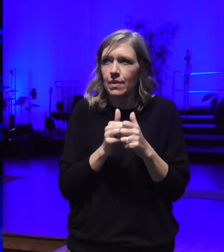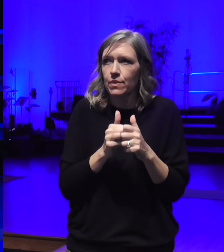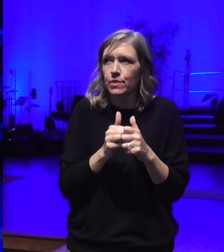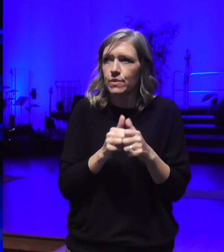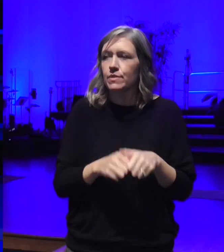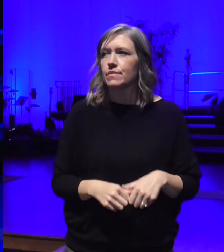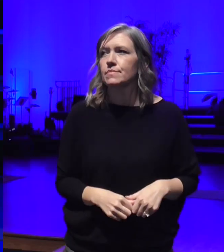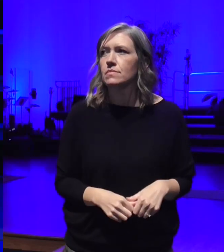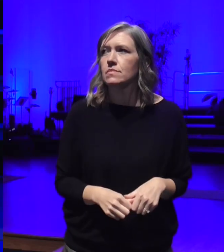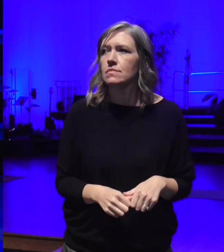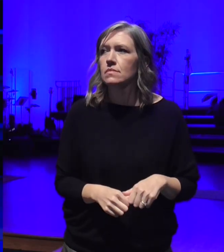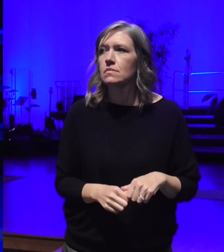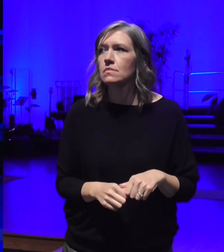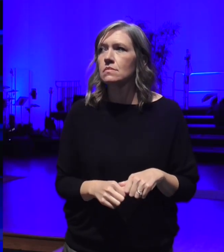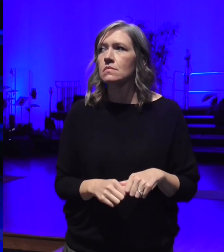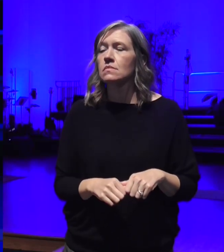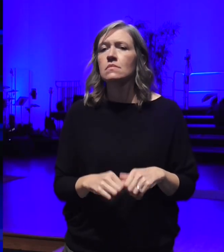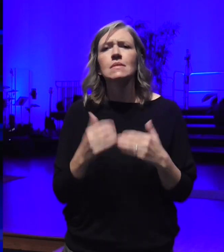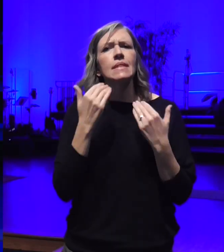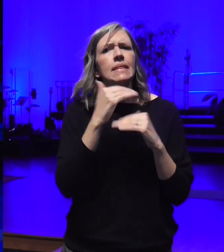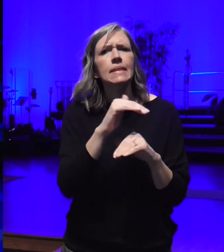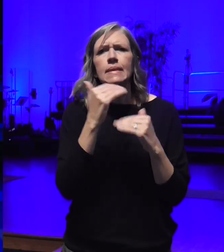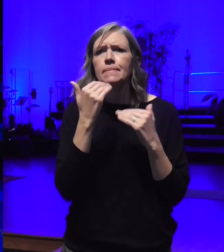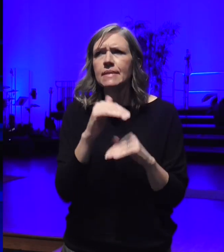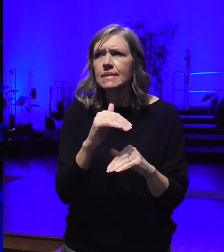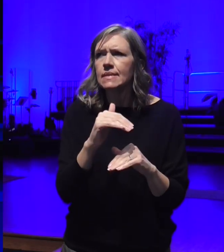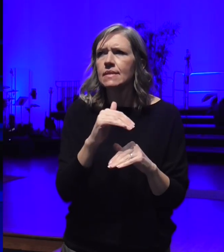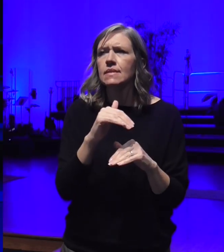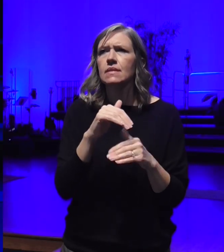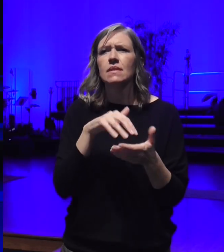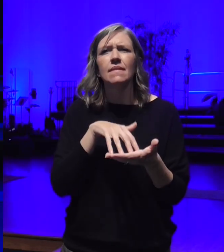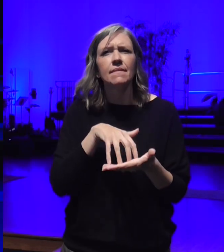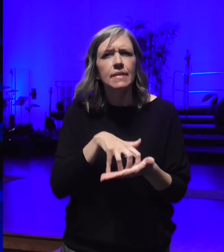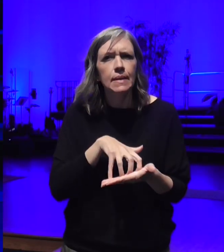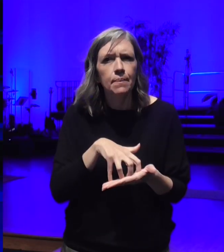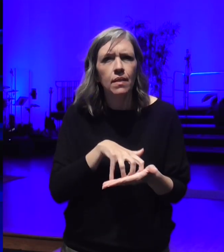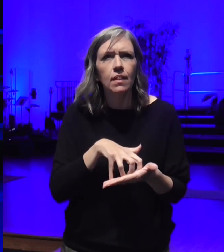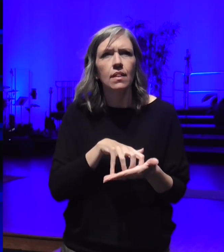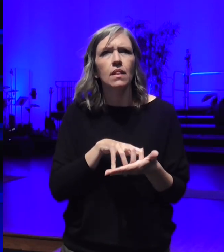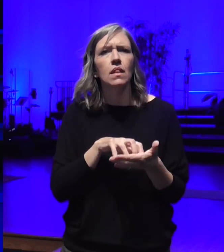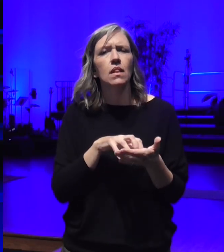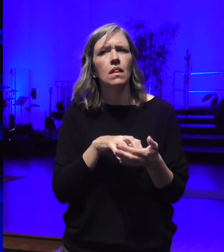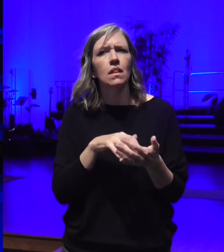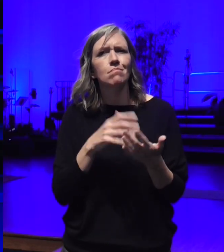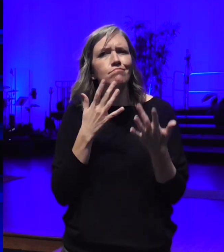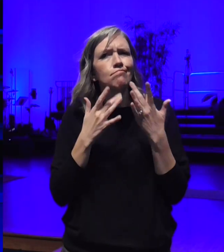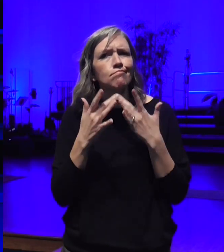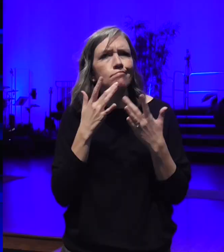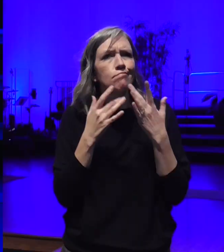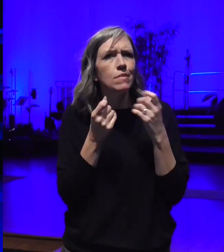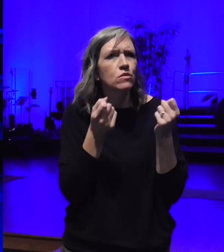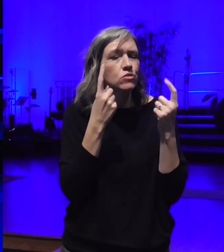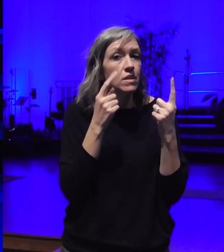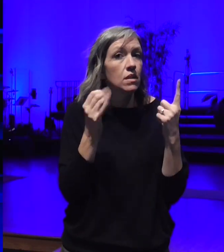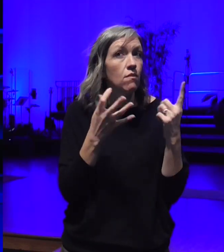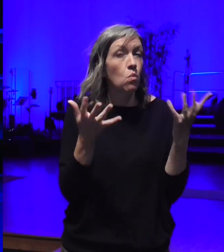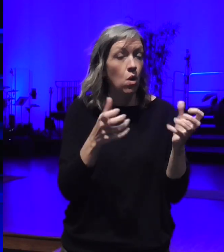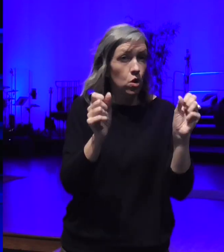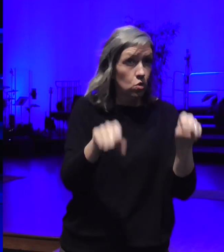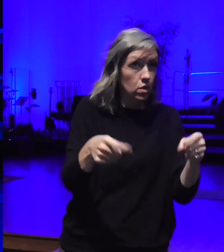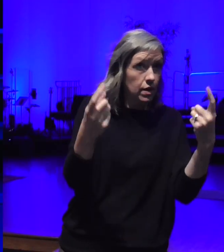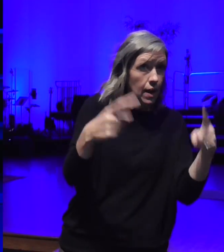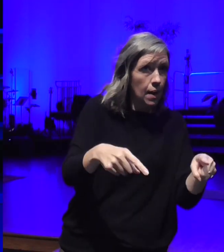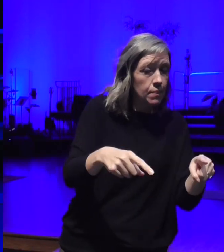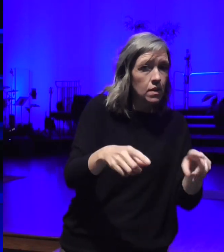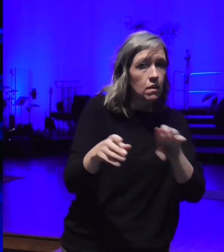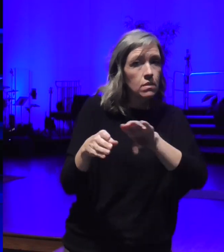To put aside limited, feeble understandings of what could be and open up